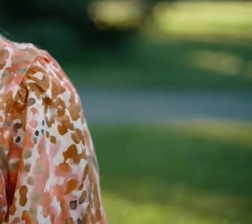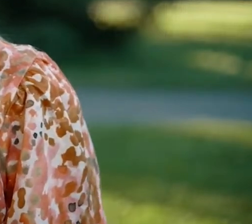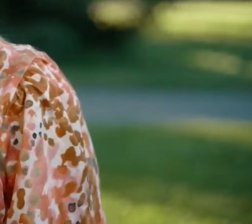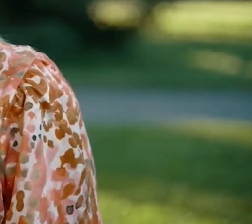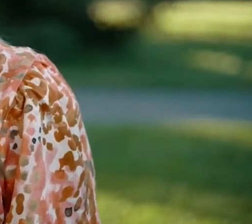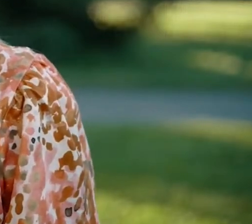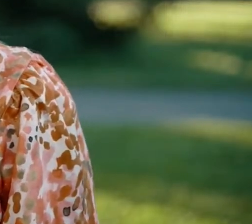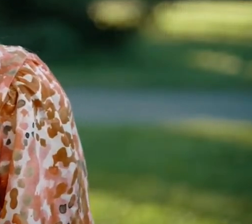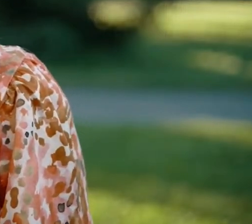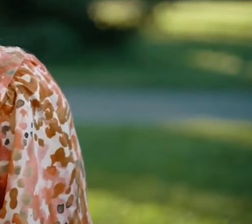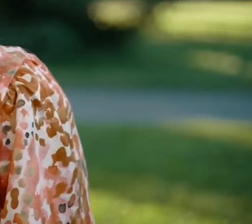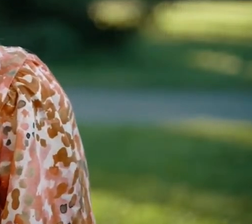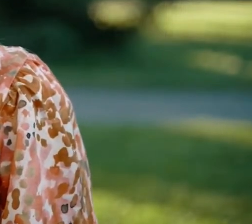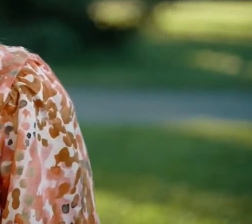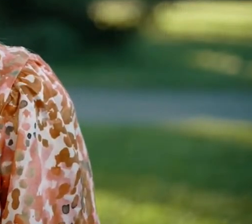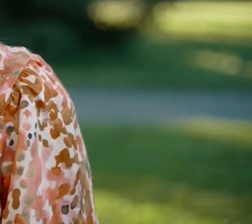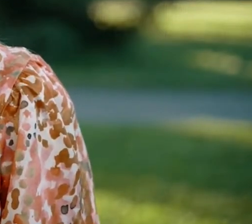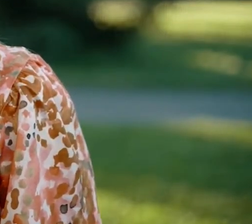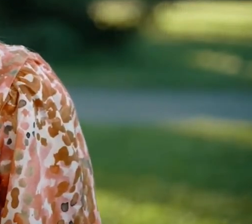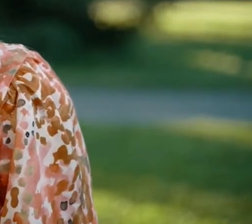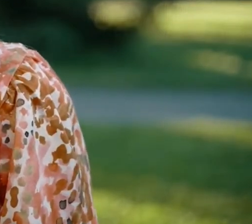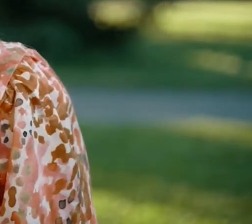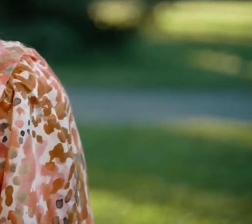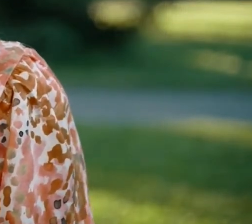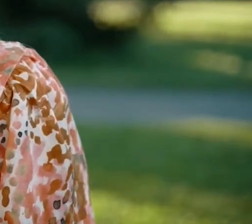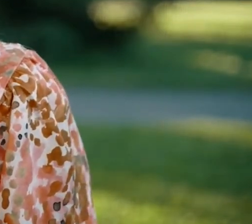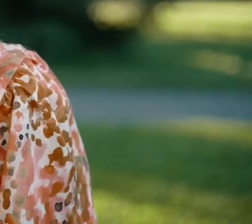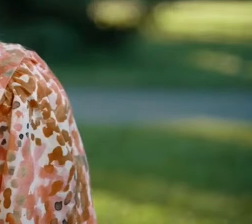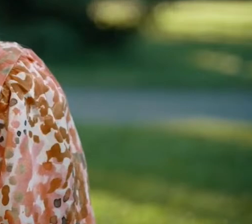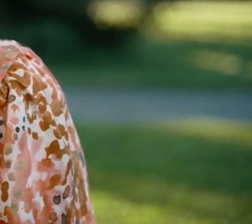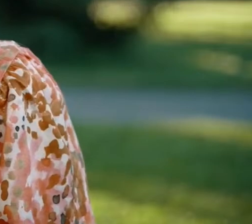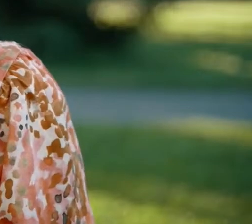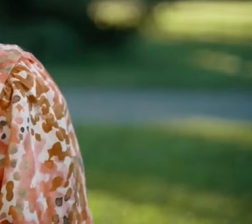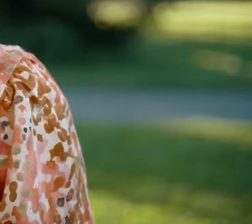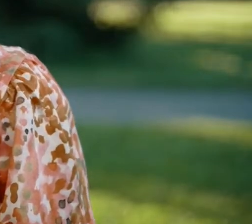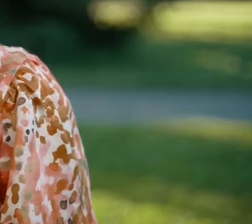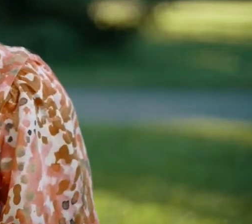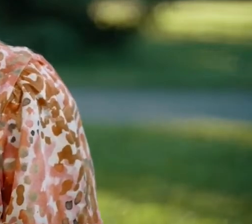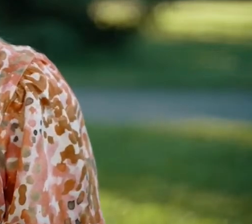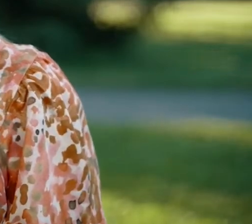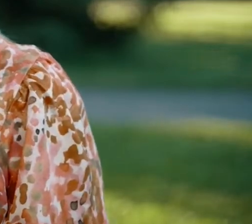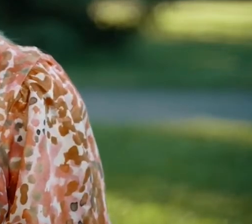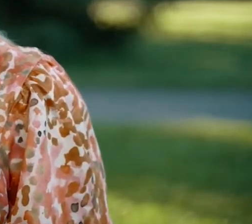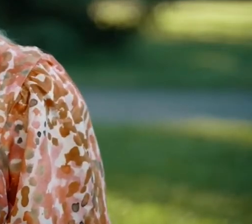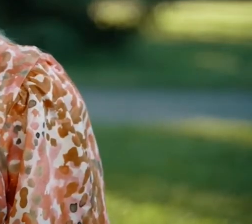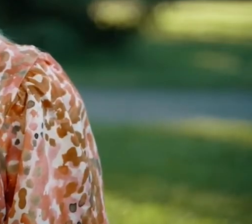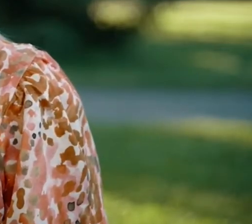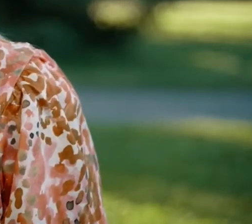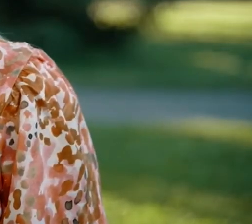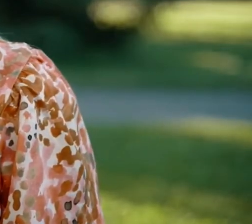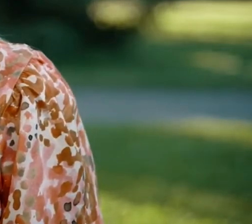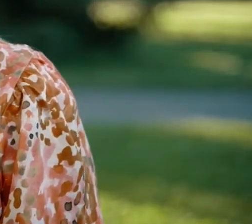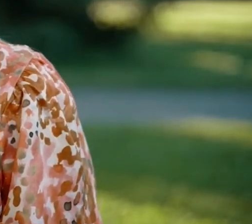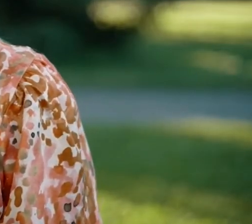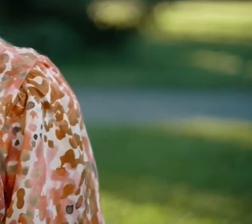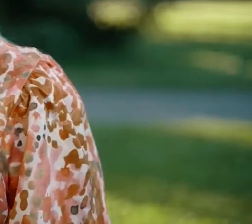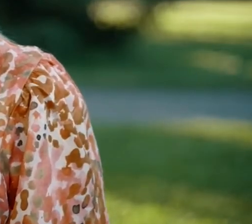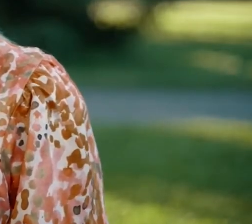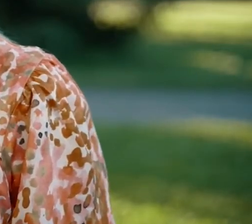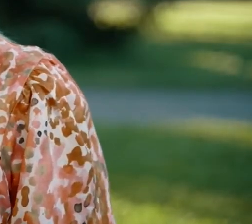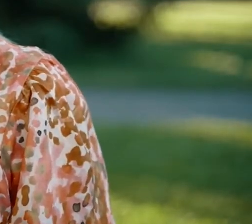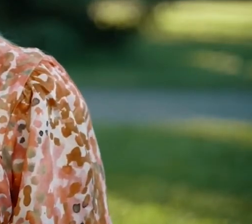sets emission reduction targets for 2030, 2040 and 2050. This means that the target of